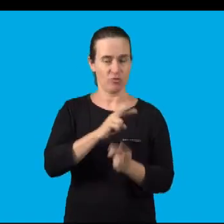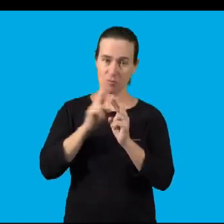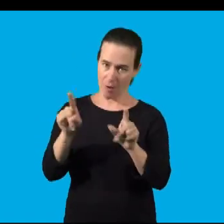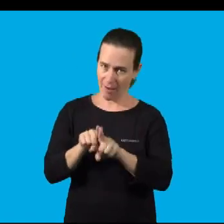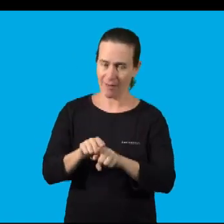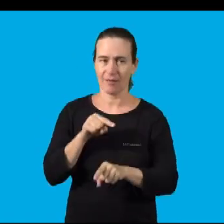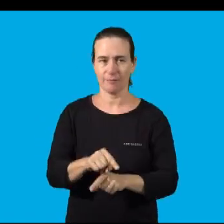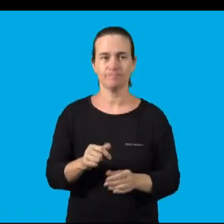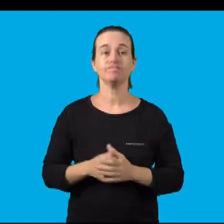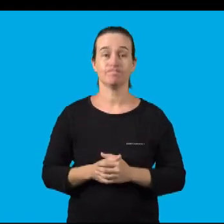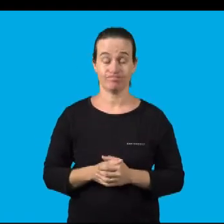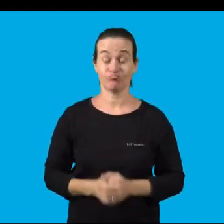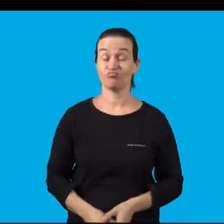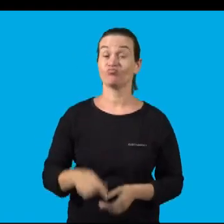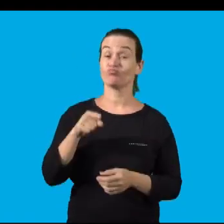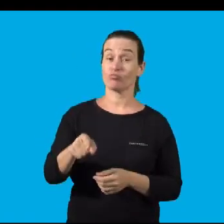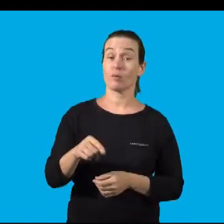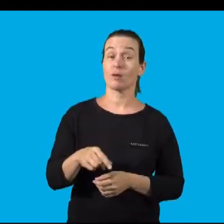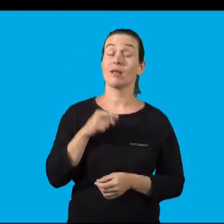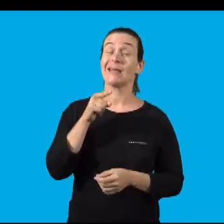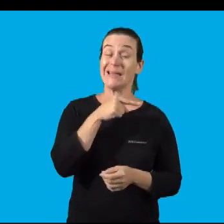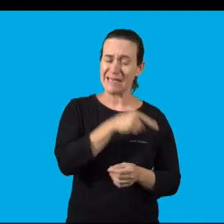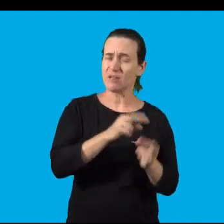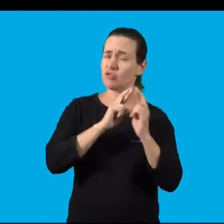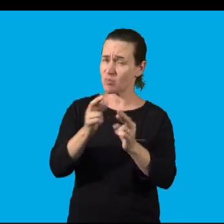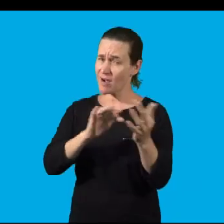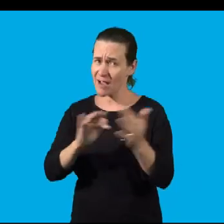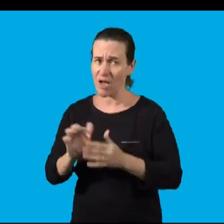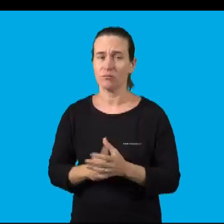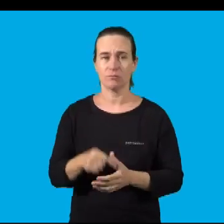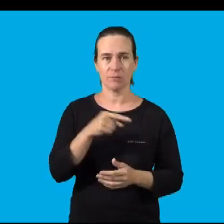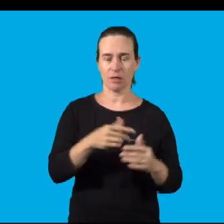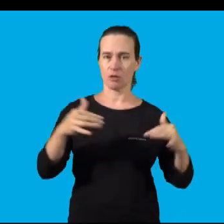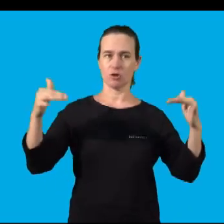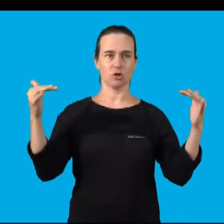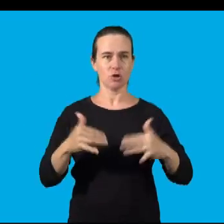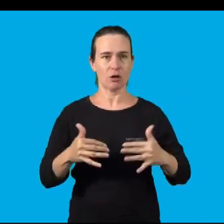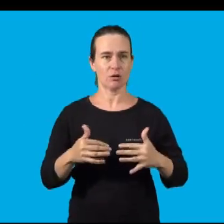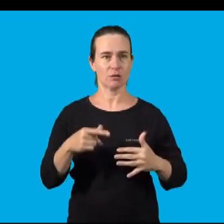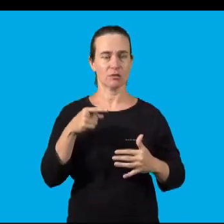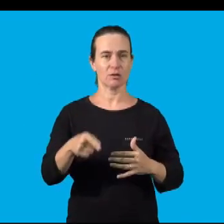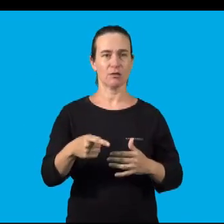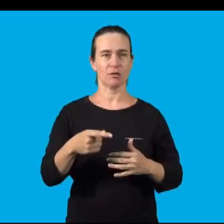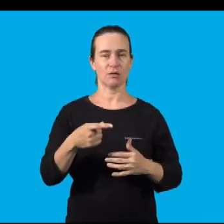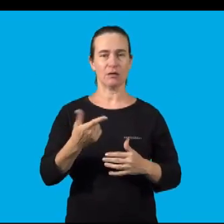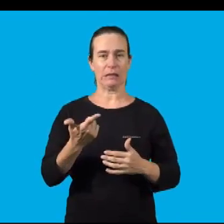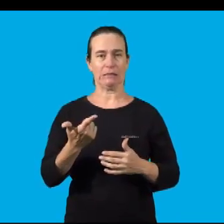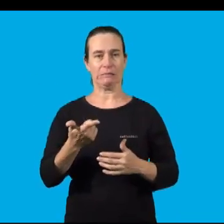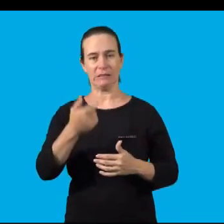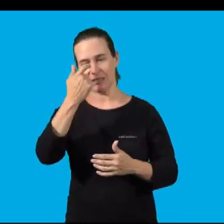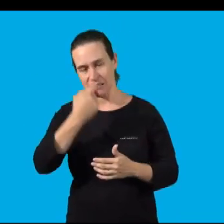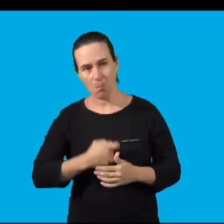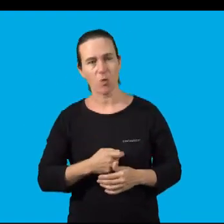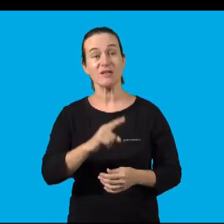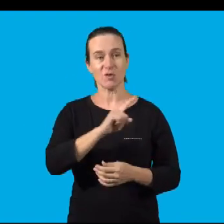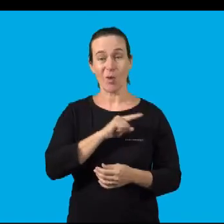reaction. So, the reaction. Claudius is astonished, shocked, and dismayed to learn